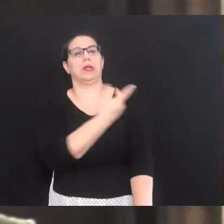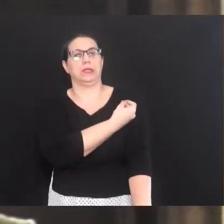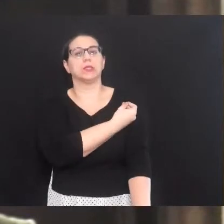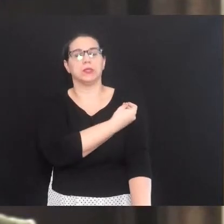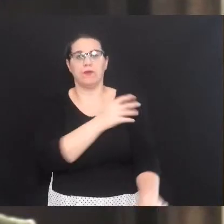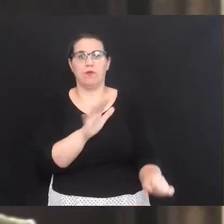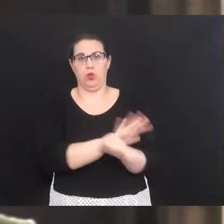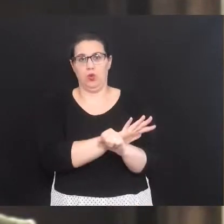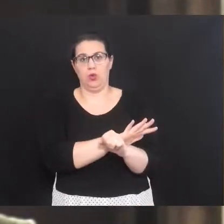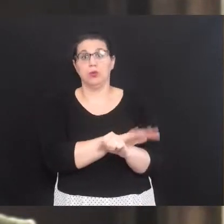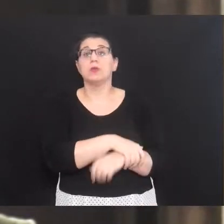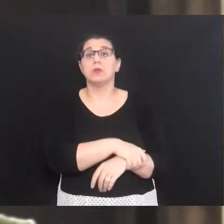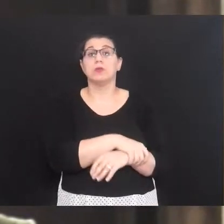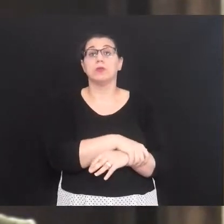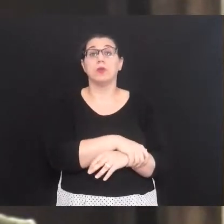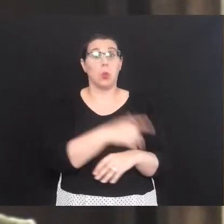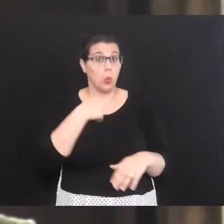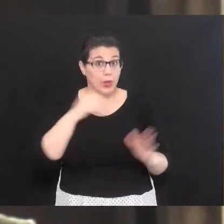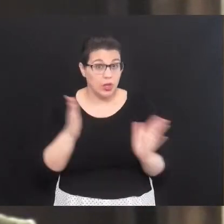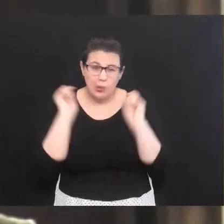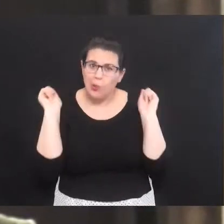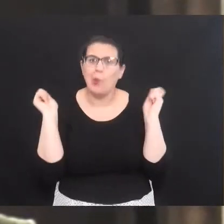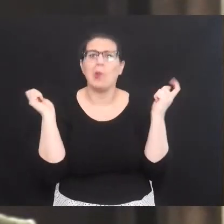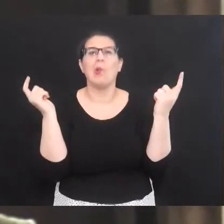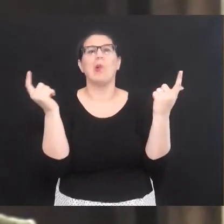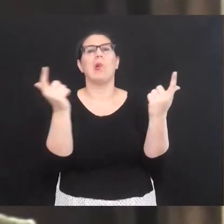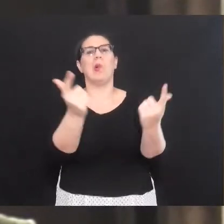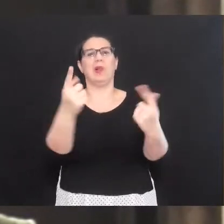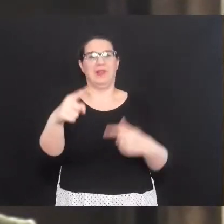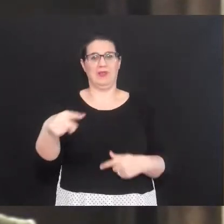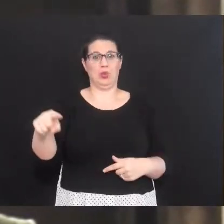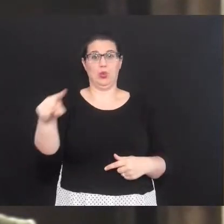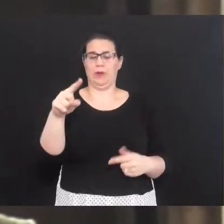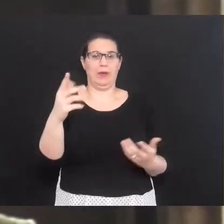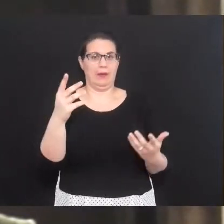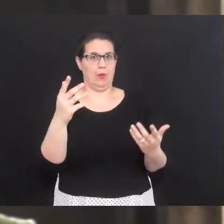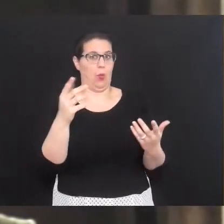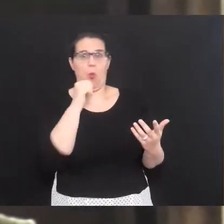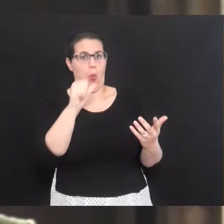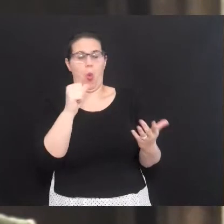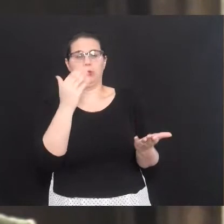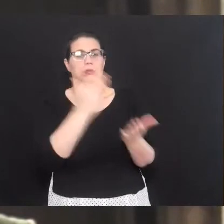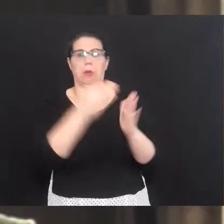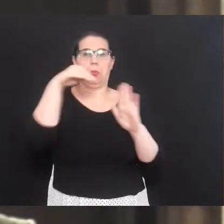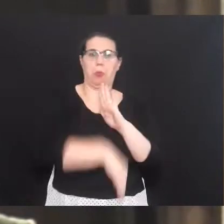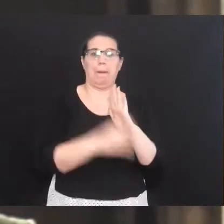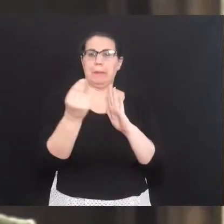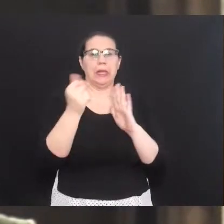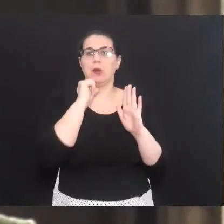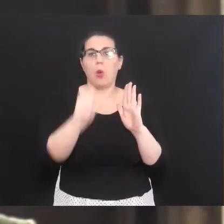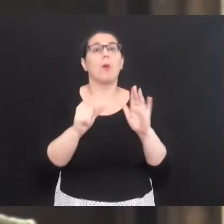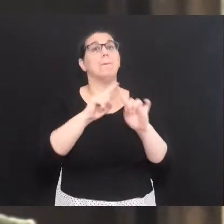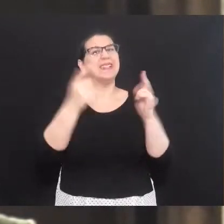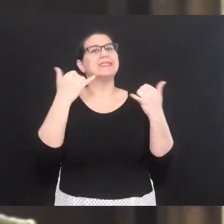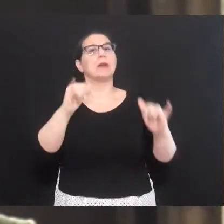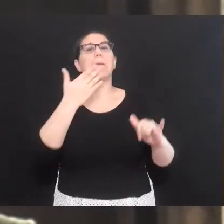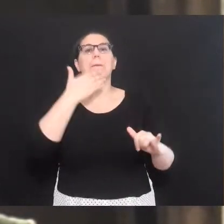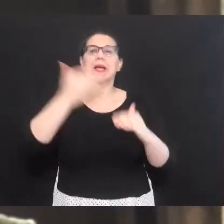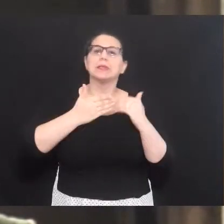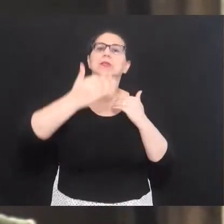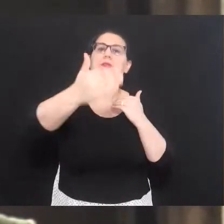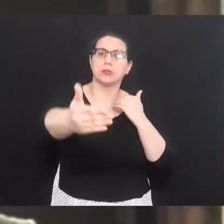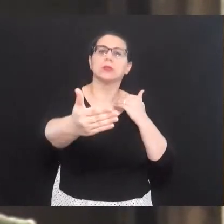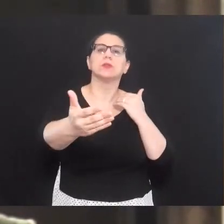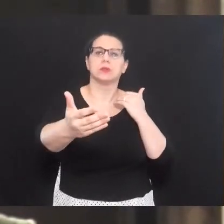today, even though it won't get us out of this particular surge immediately, that for the longer term, it is so important that all